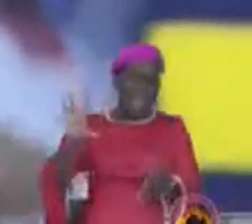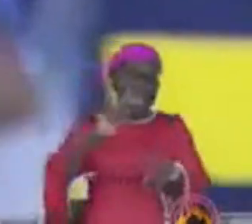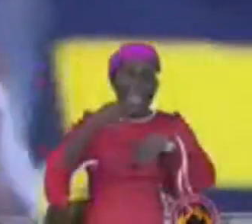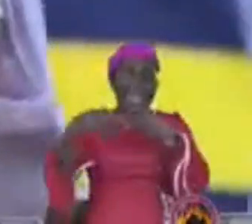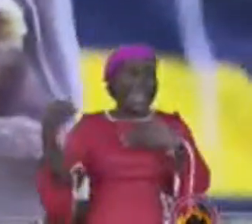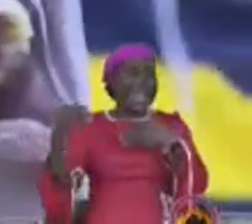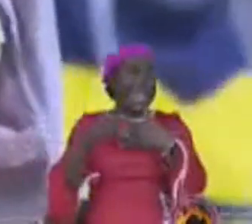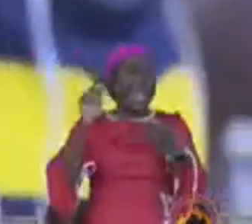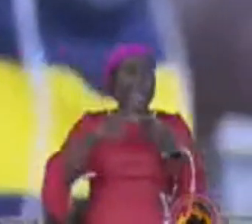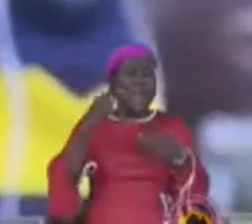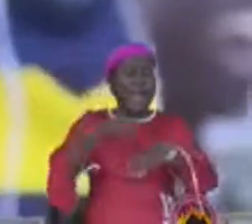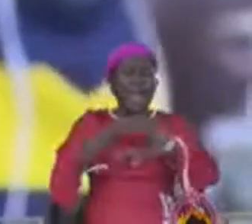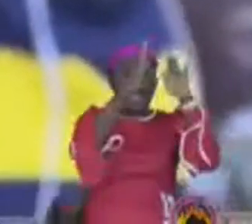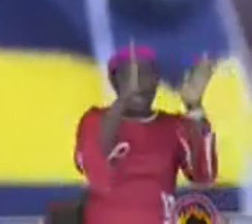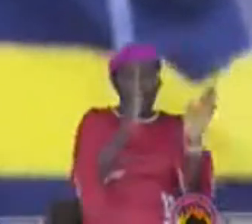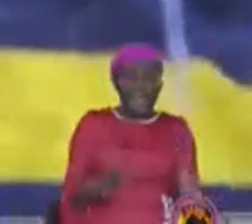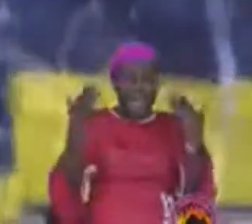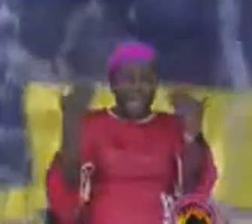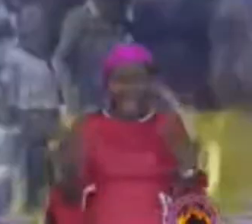name of Jesus.